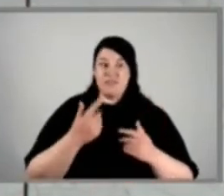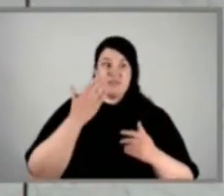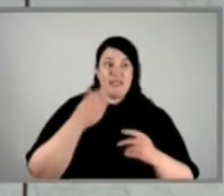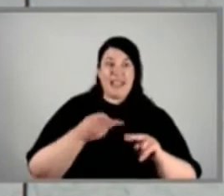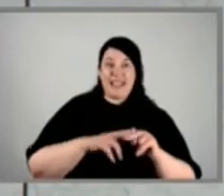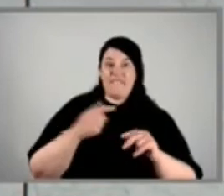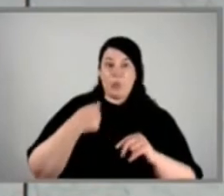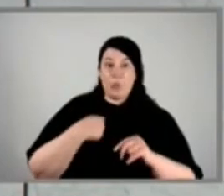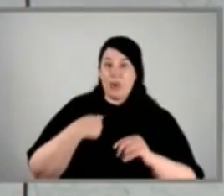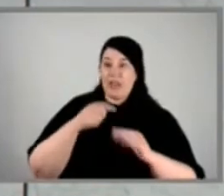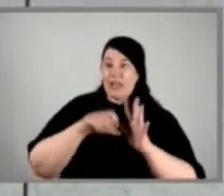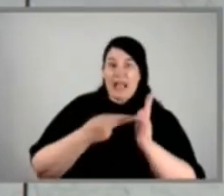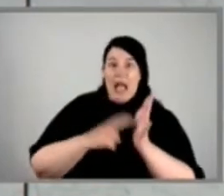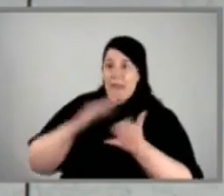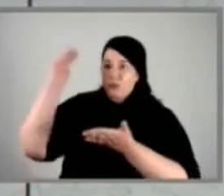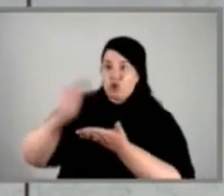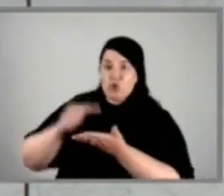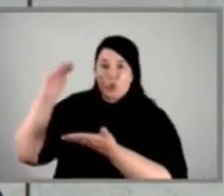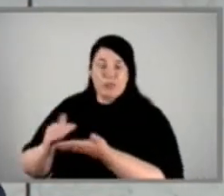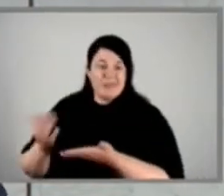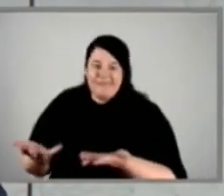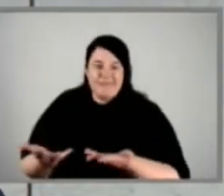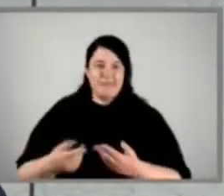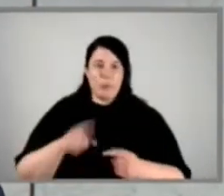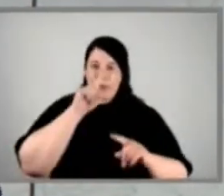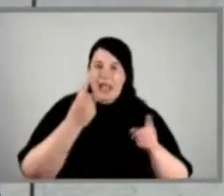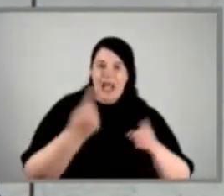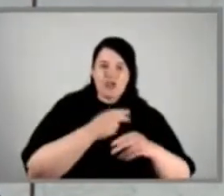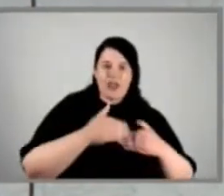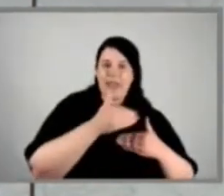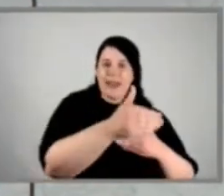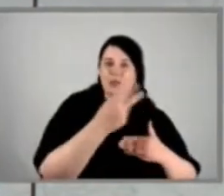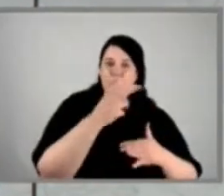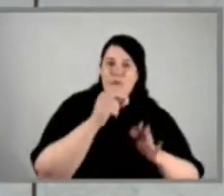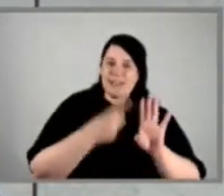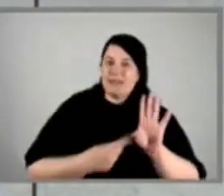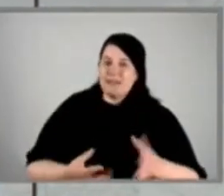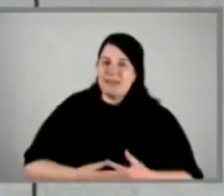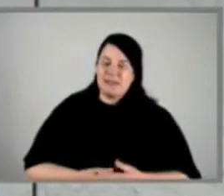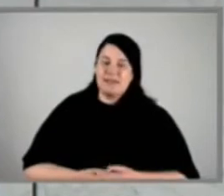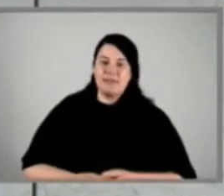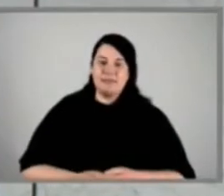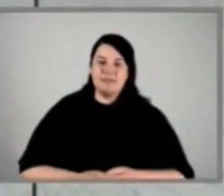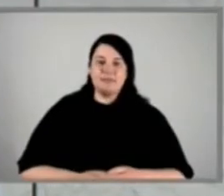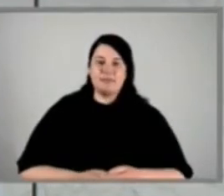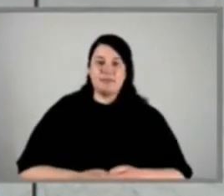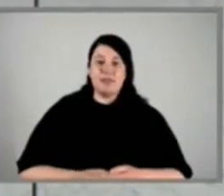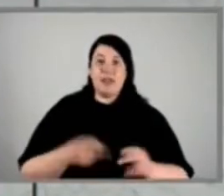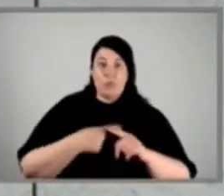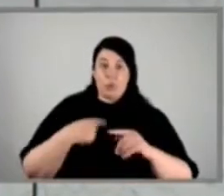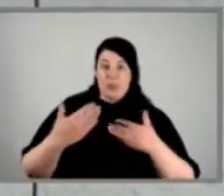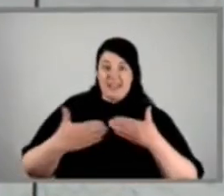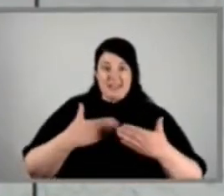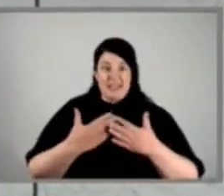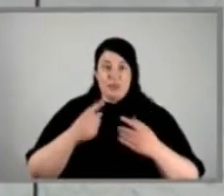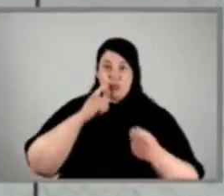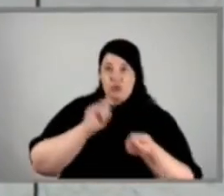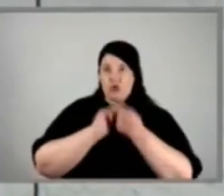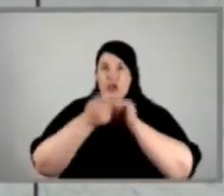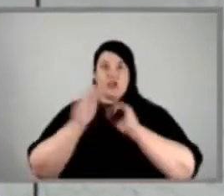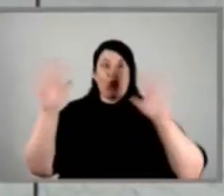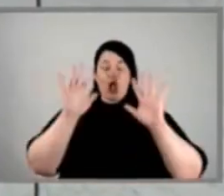known quantity. And as a result, a key part of dealing with climate change in this country is dealing